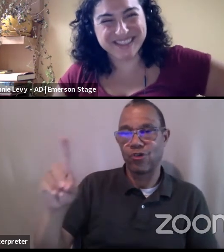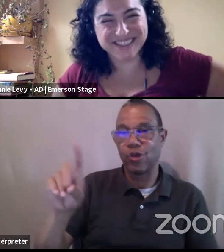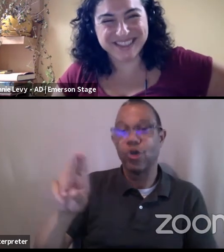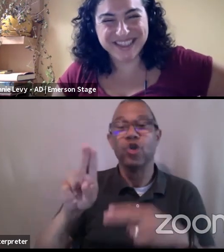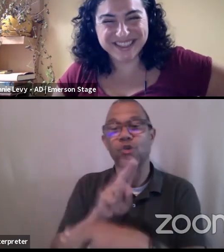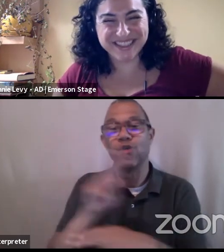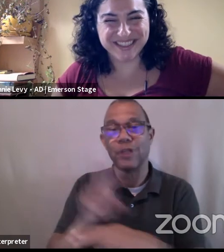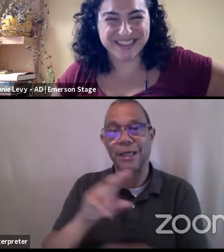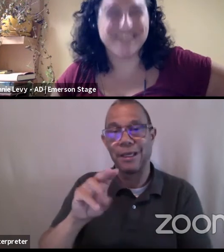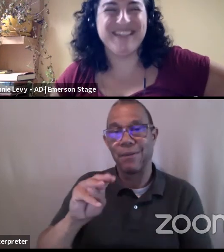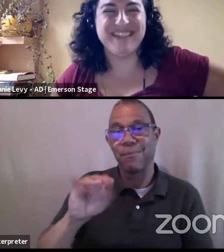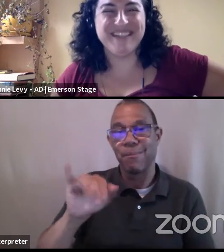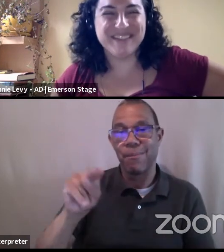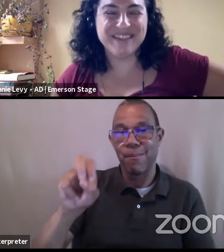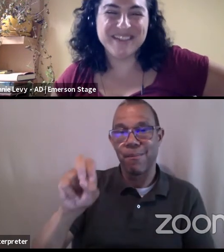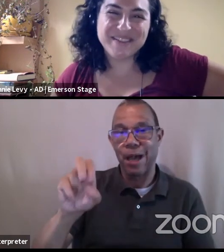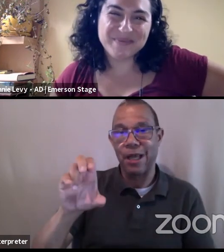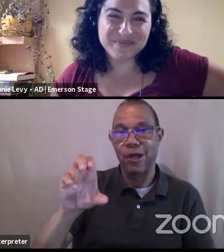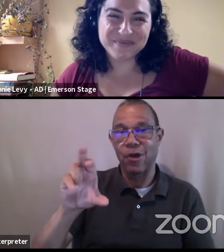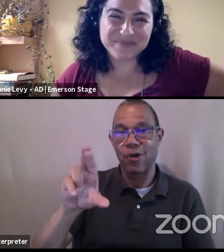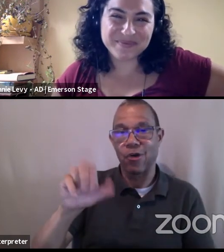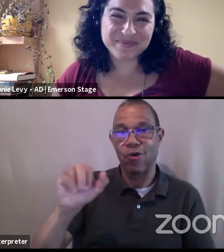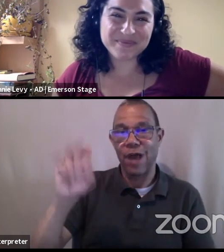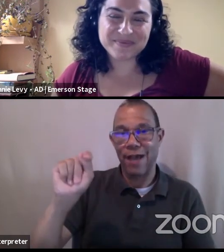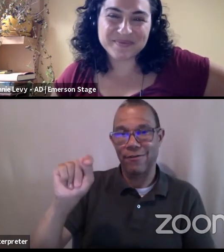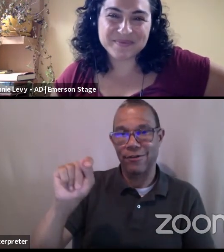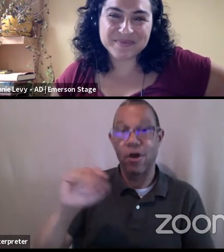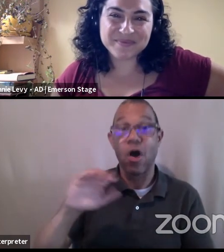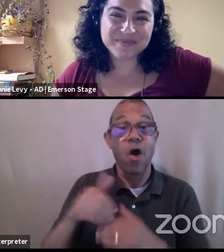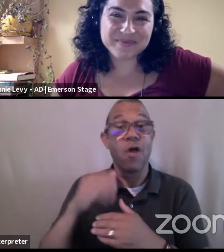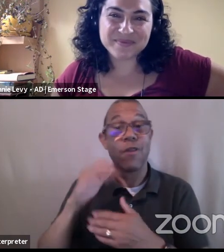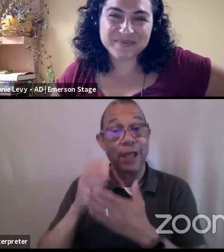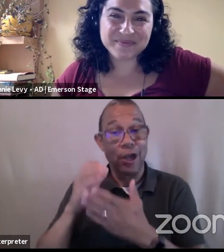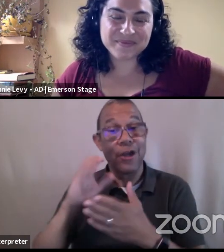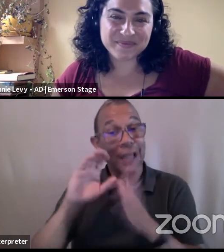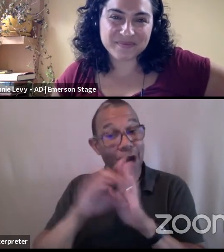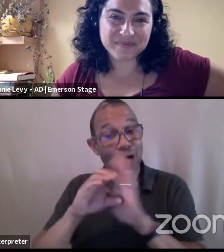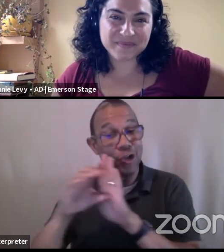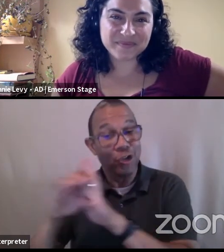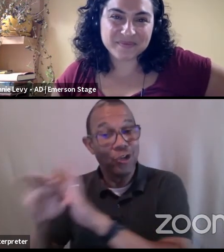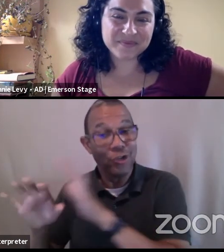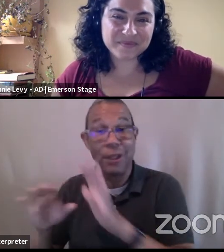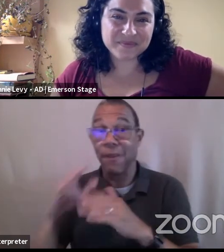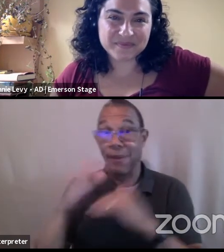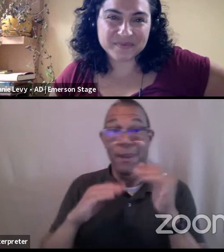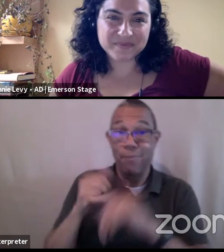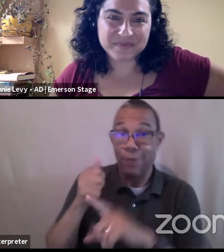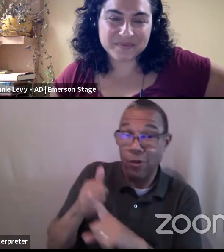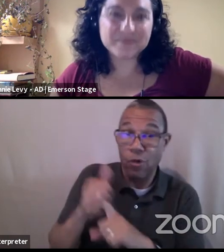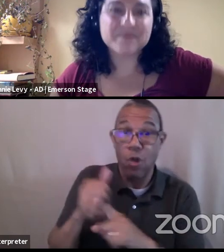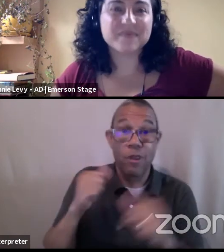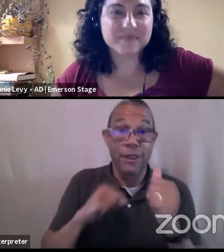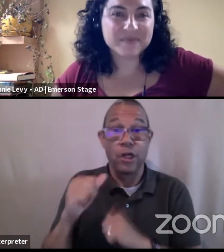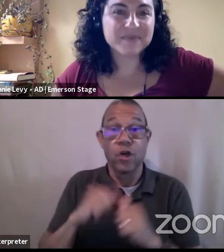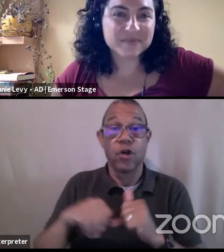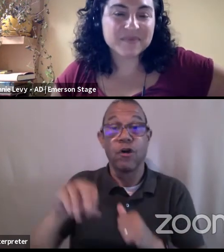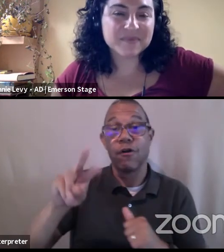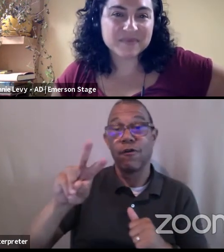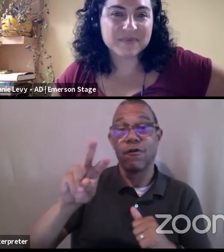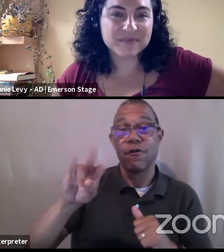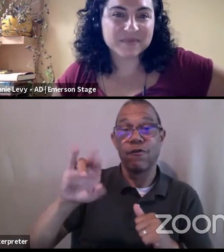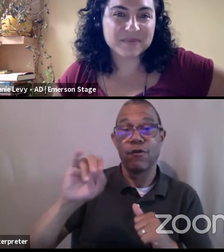that so it's all the characters and you kind of they built this their their own theater virtually so you go into